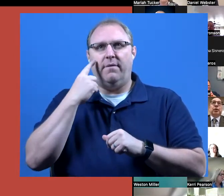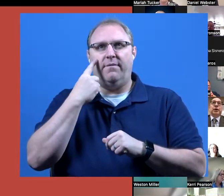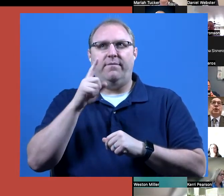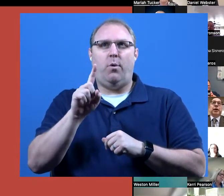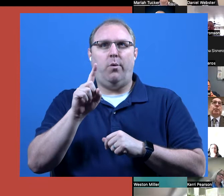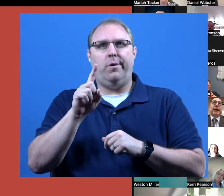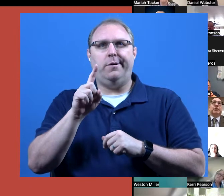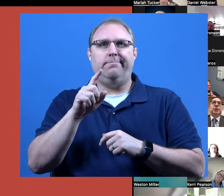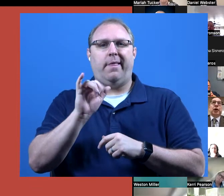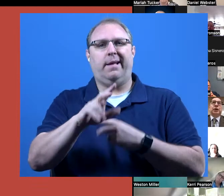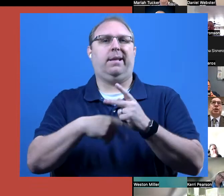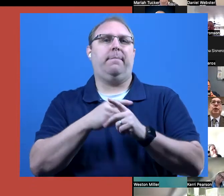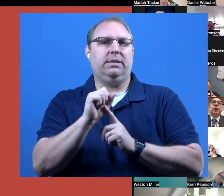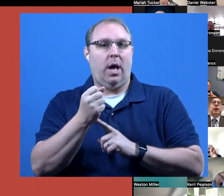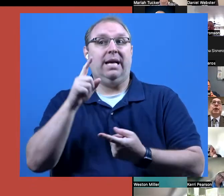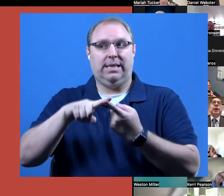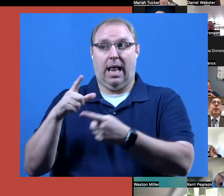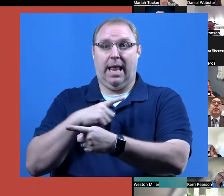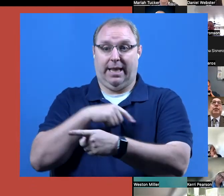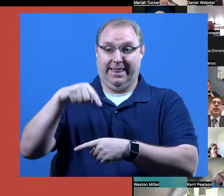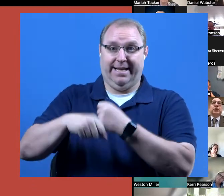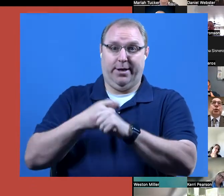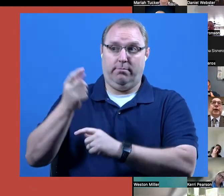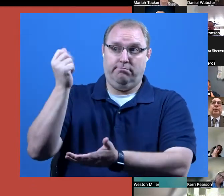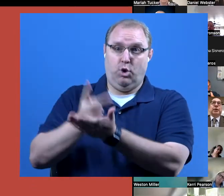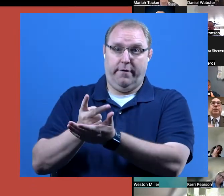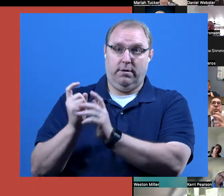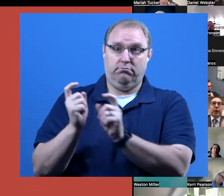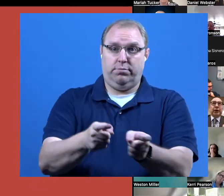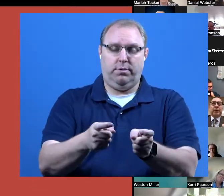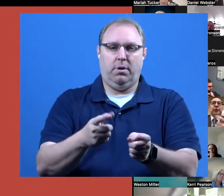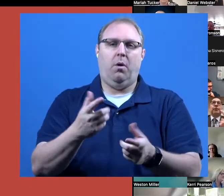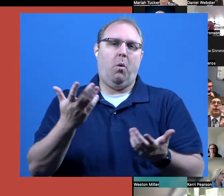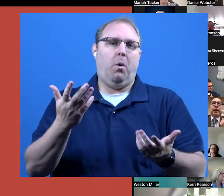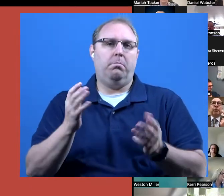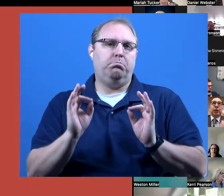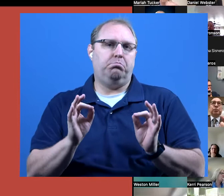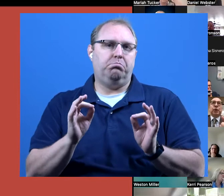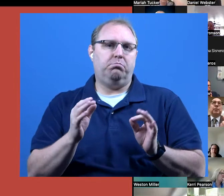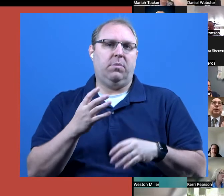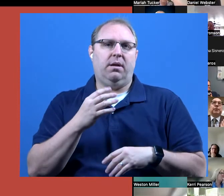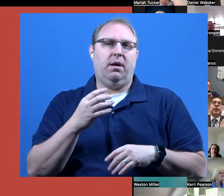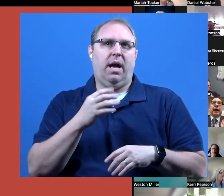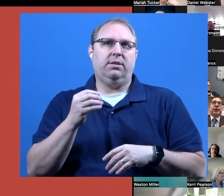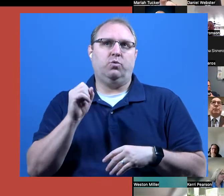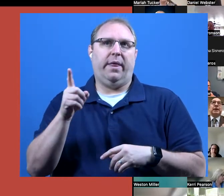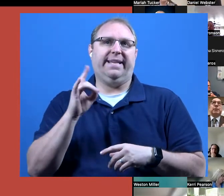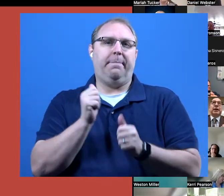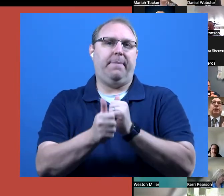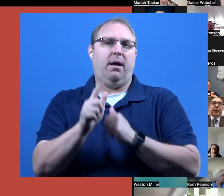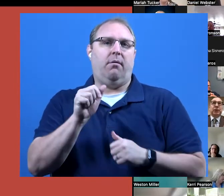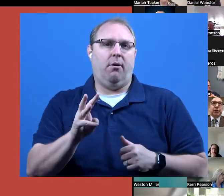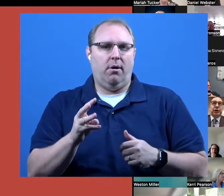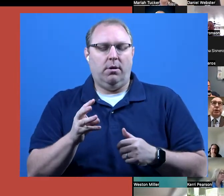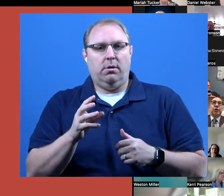revisited the question and passed the law. So this will now be parental leave and postpartum leave as passed by